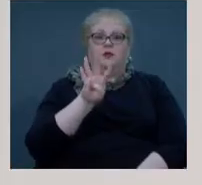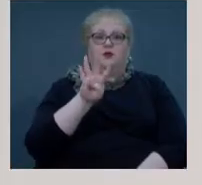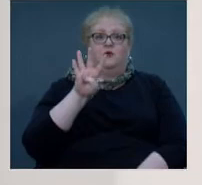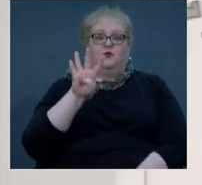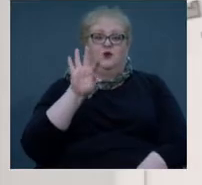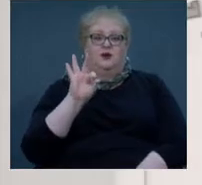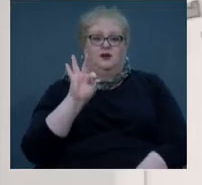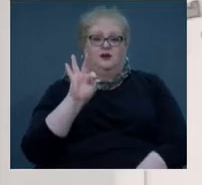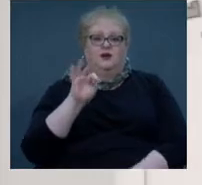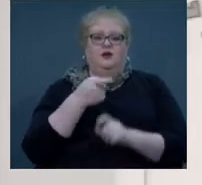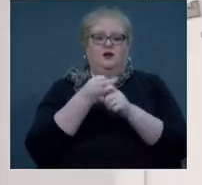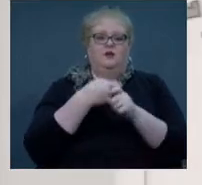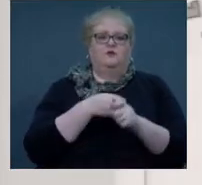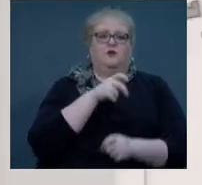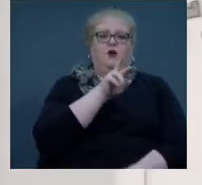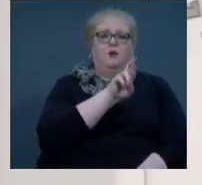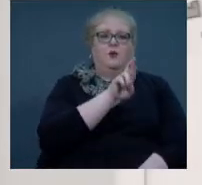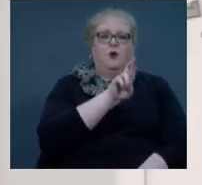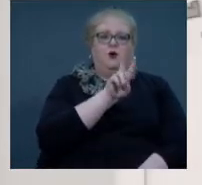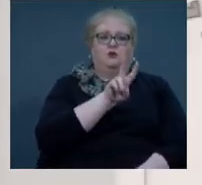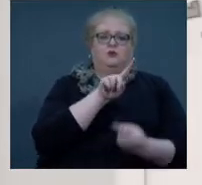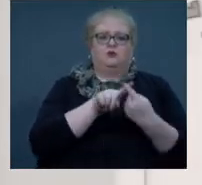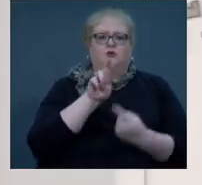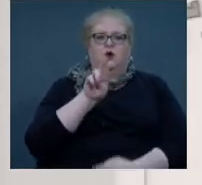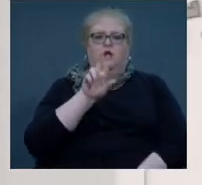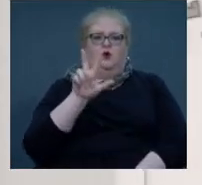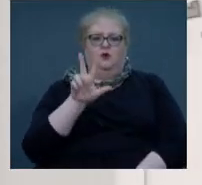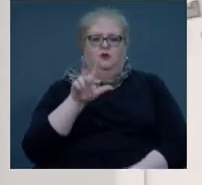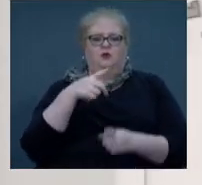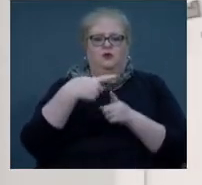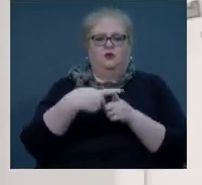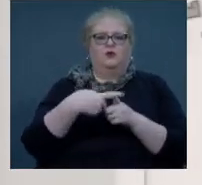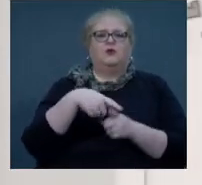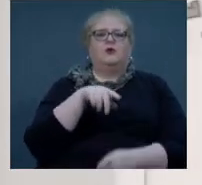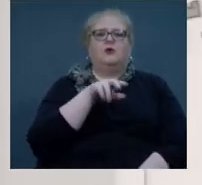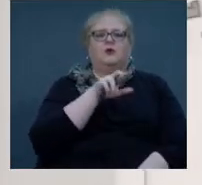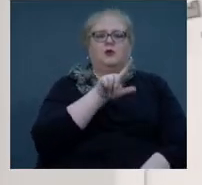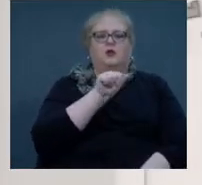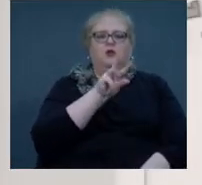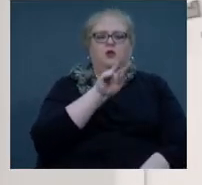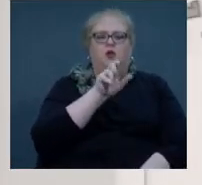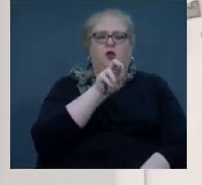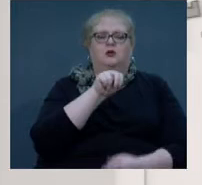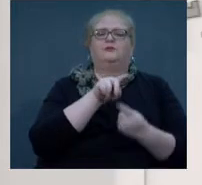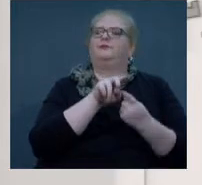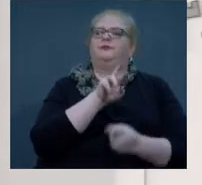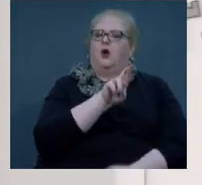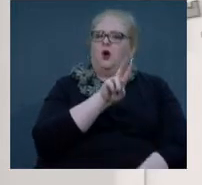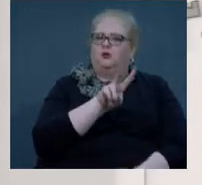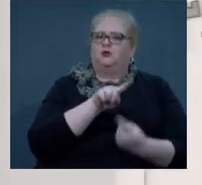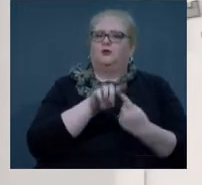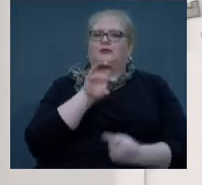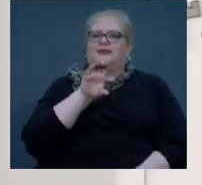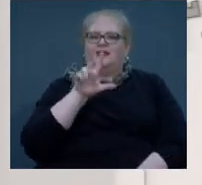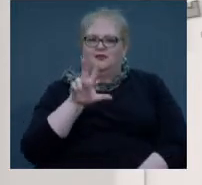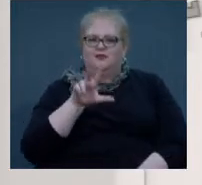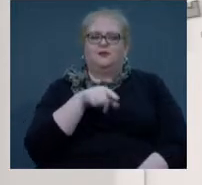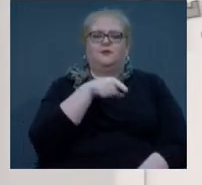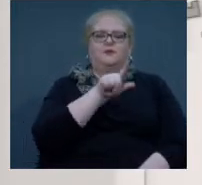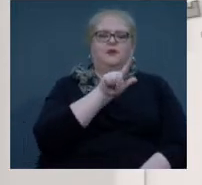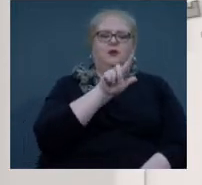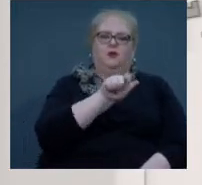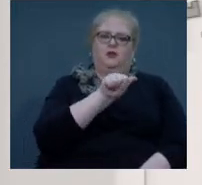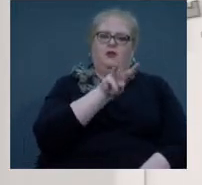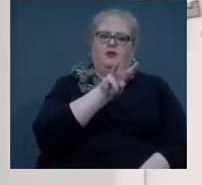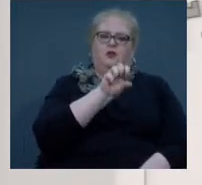a rezoning from R2 to R3, northeast corner of Lawson, R2 to C3, northeast corner of Lawson Road and Beecham